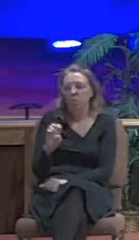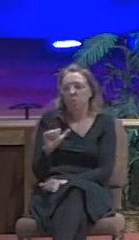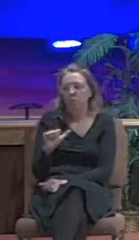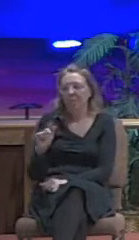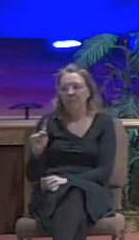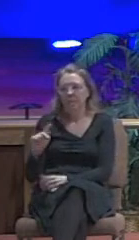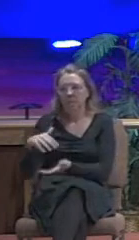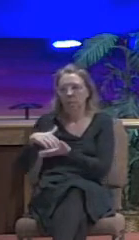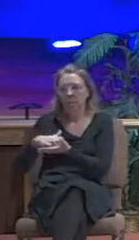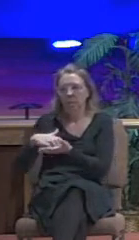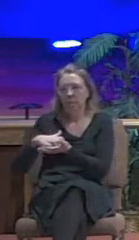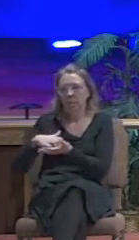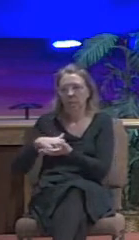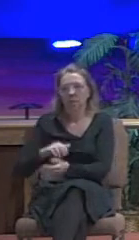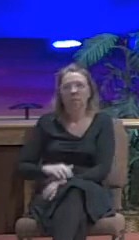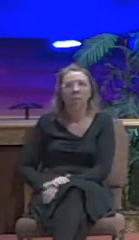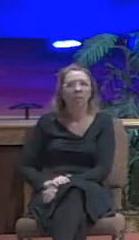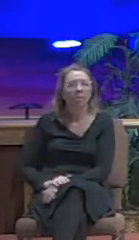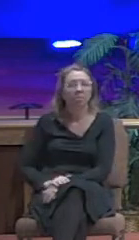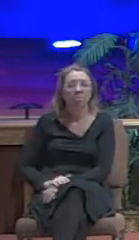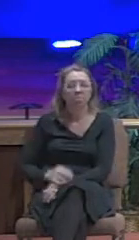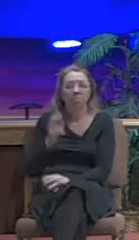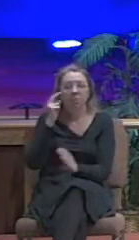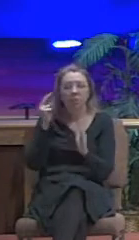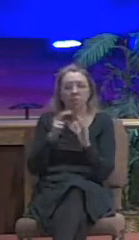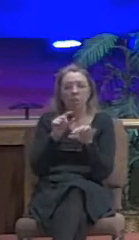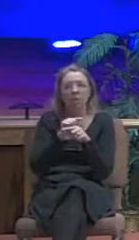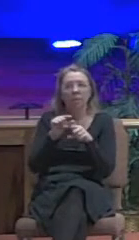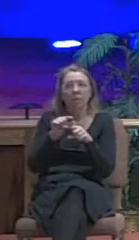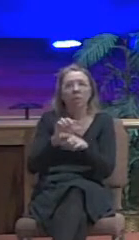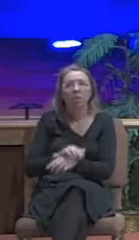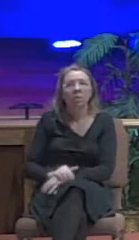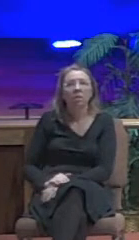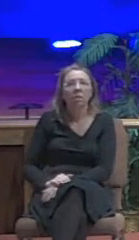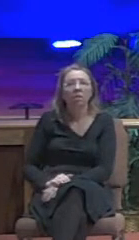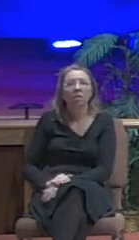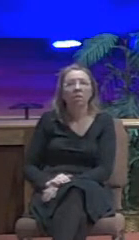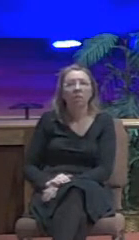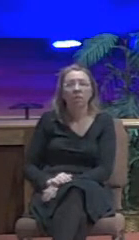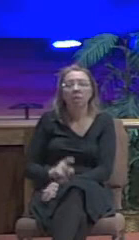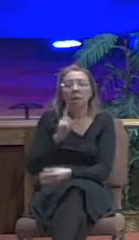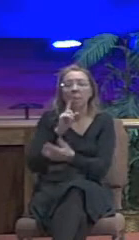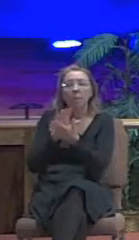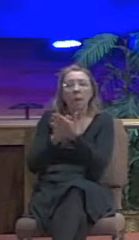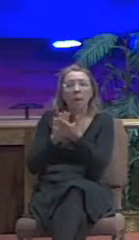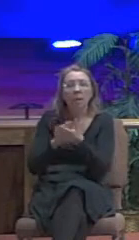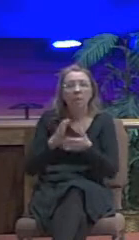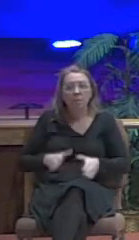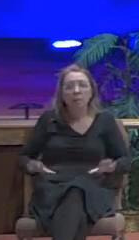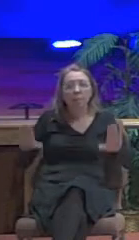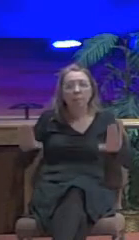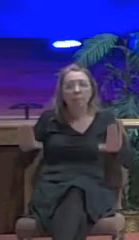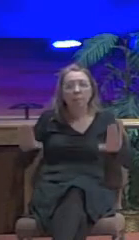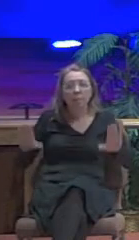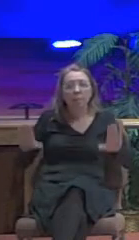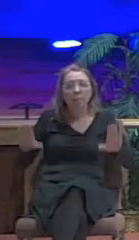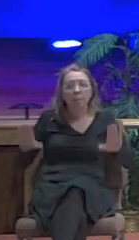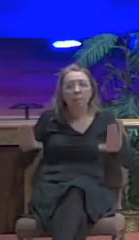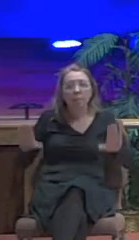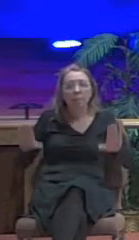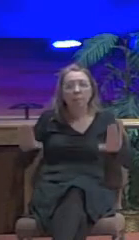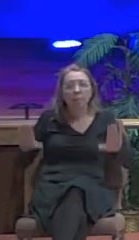But let's look at the scripture says meekness is. Meekness is praise to submit, be gentle. Let's look at this